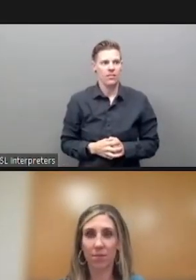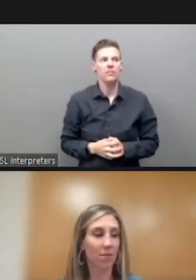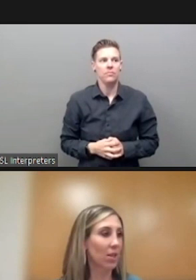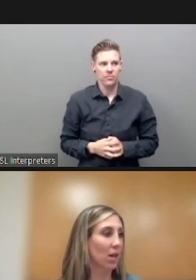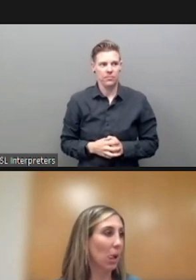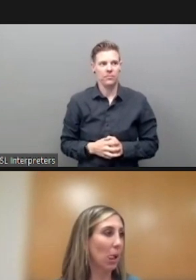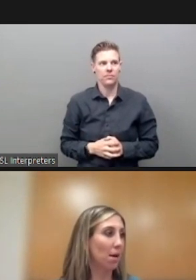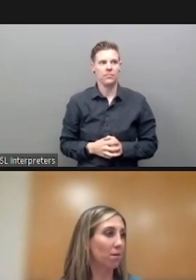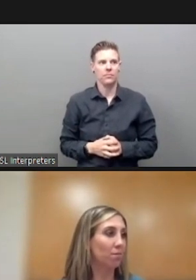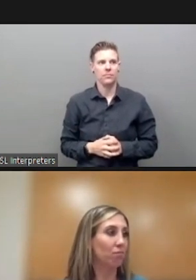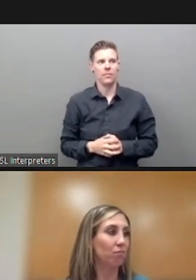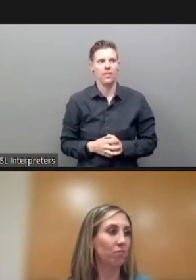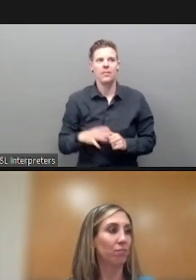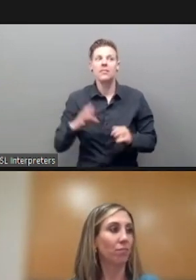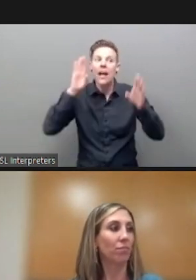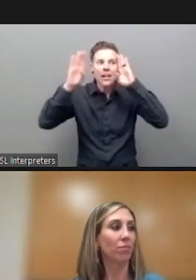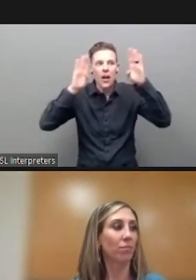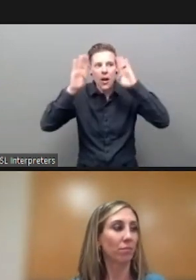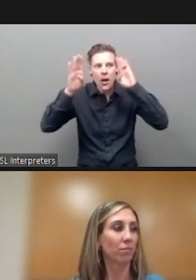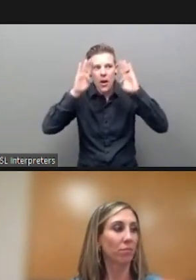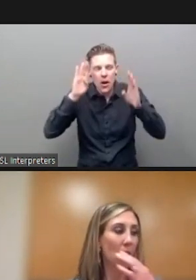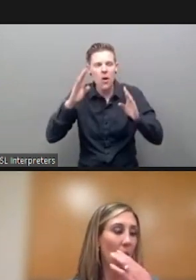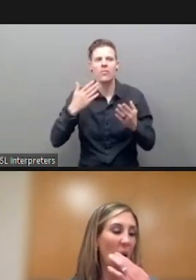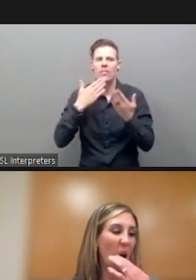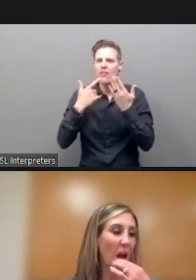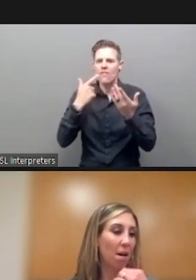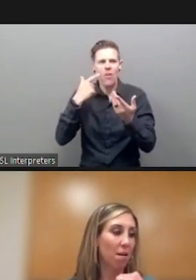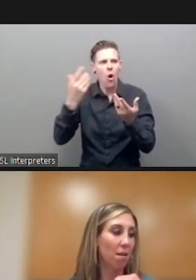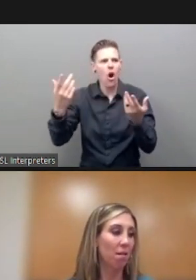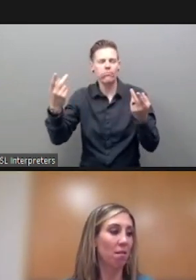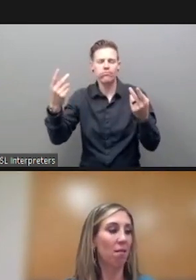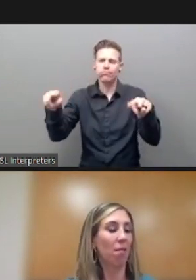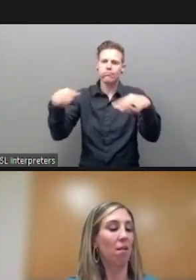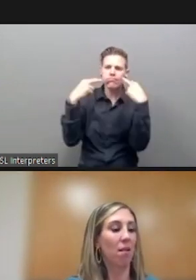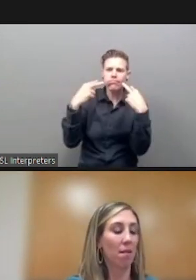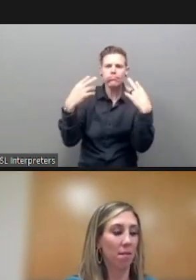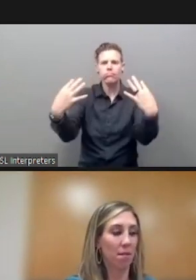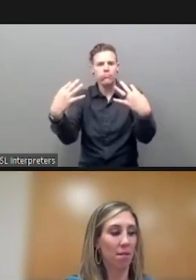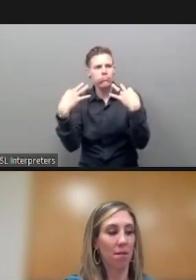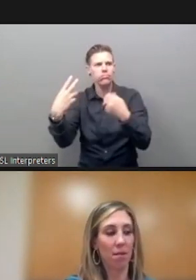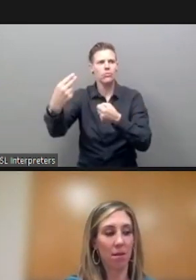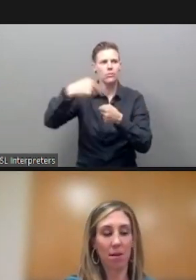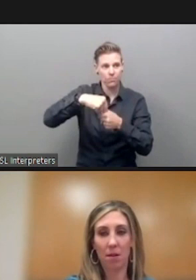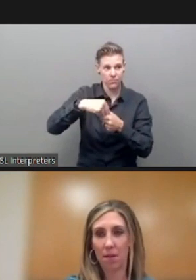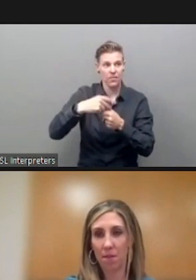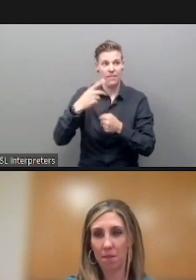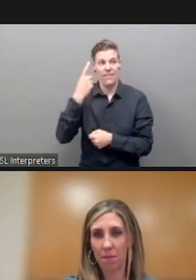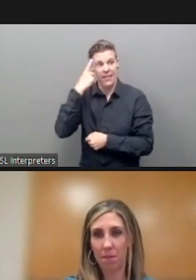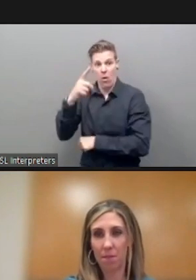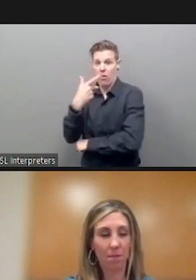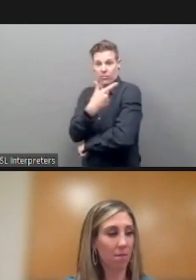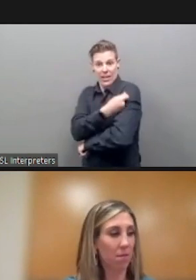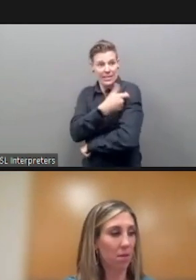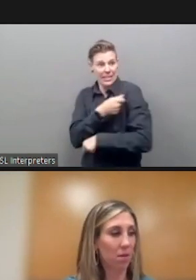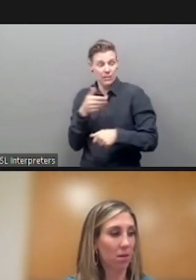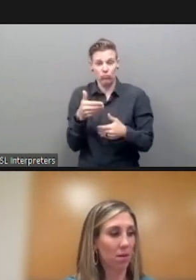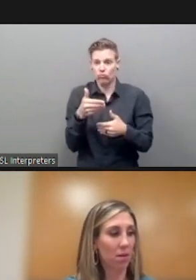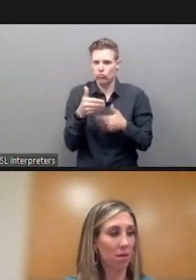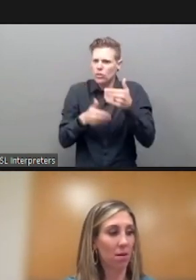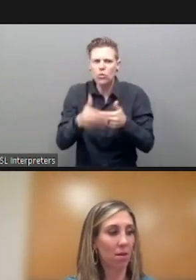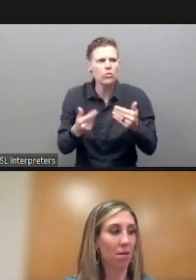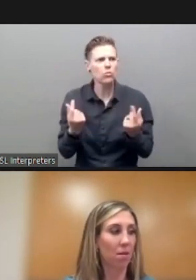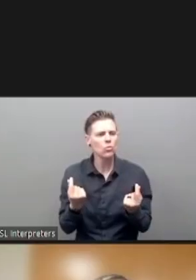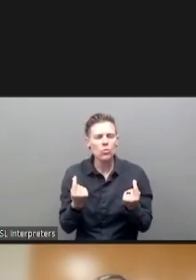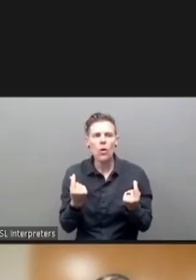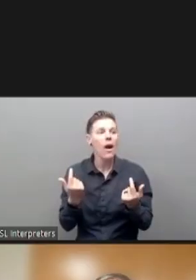hi, everybody. Thanks again for tuning in today. So for our vaccine progress update today, once again, go New Mexico.